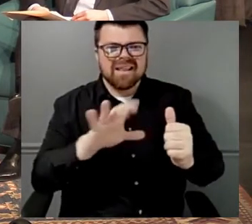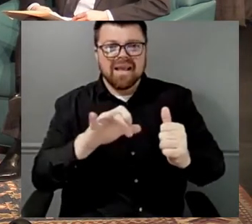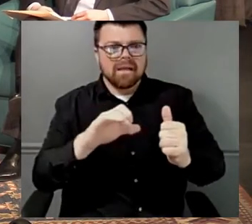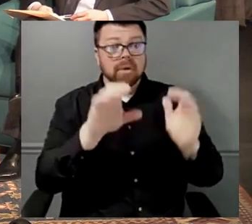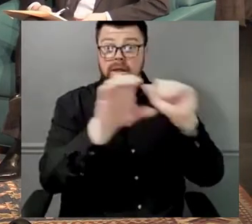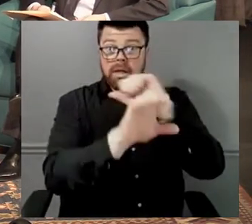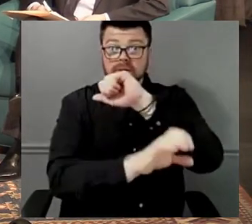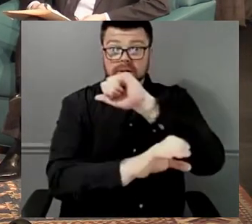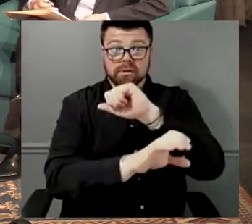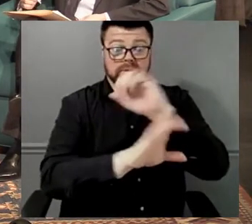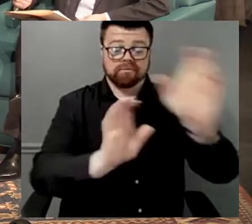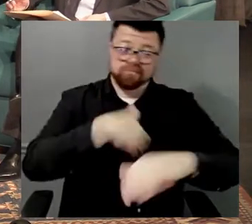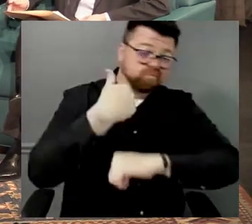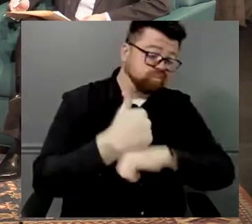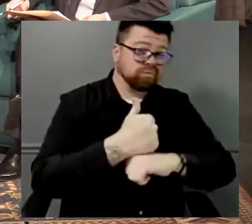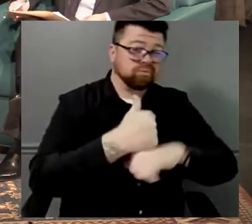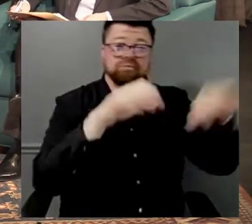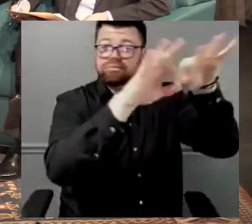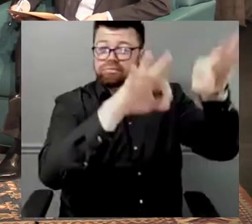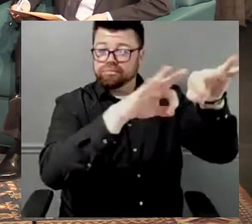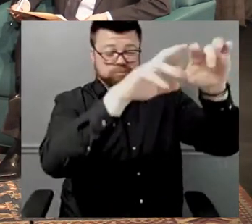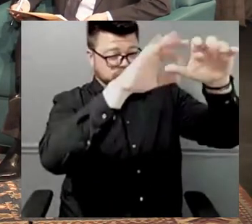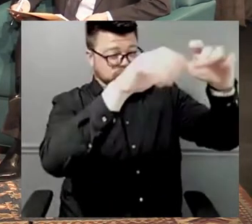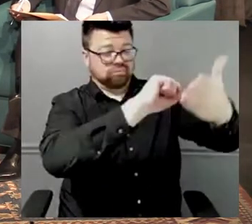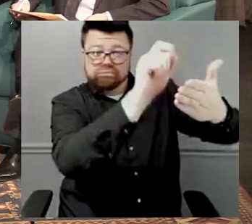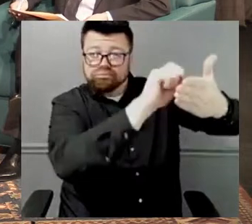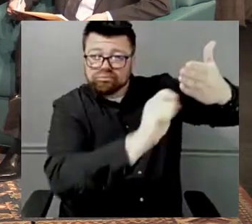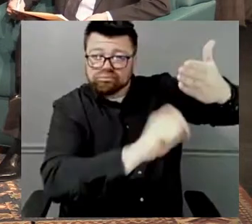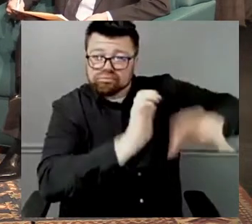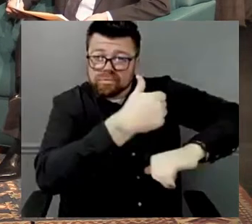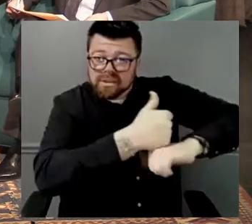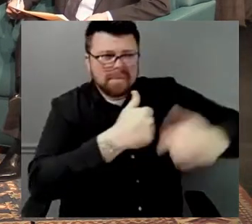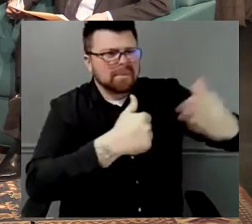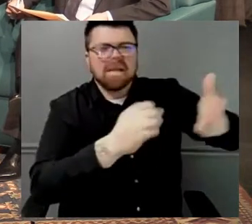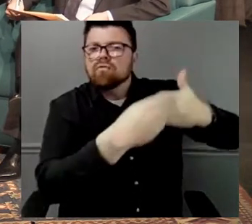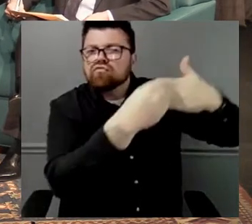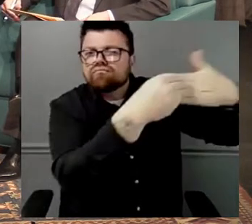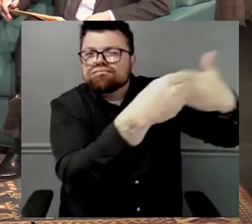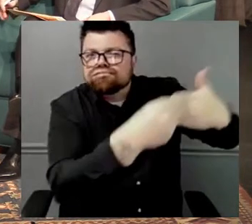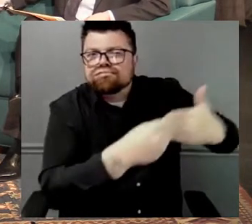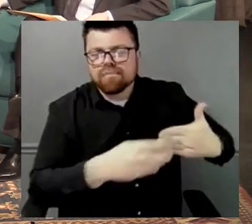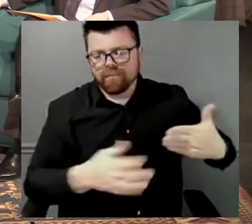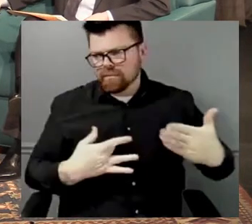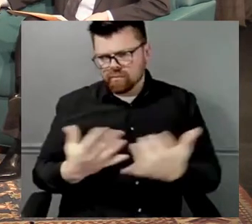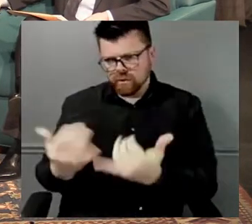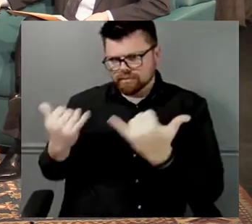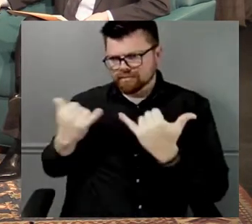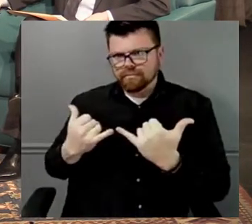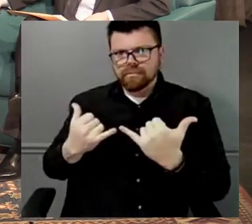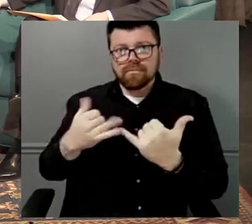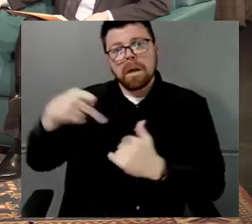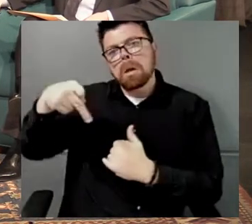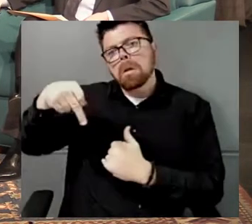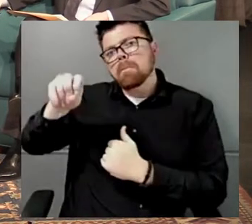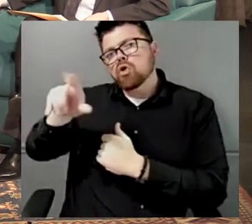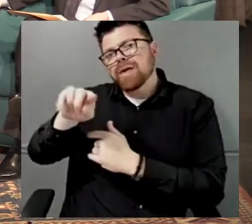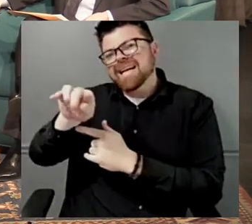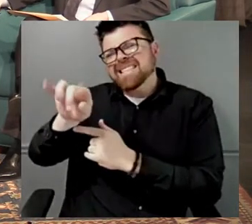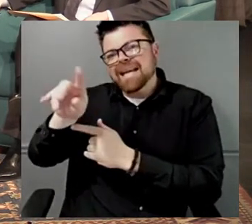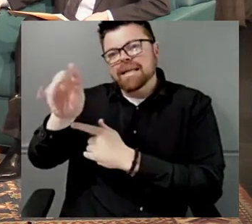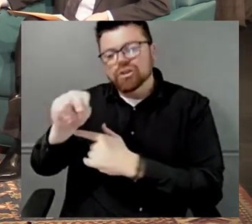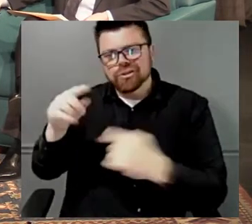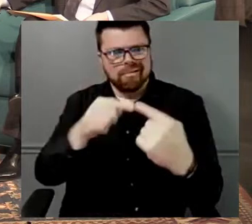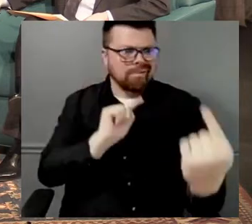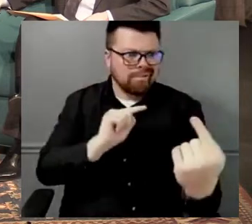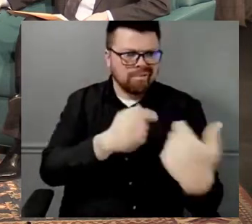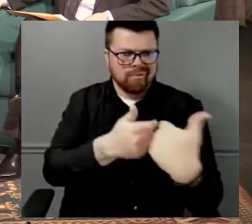pass legislation, for example. And I feel like maybe in this era of polarization, of some would say bitter